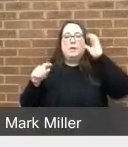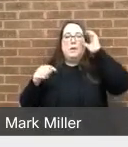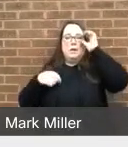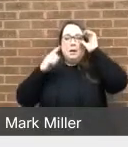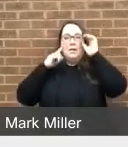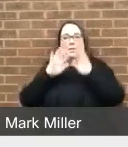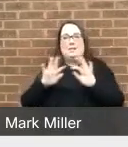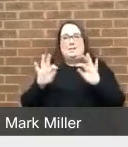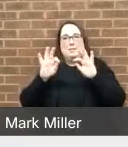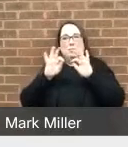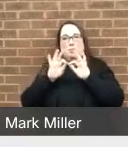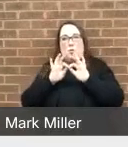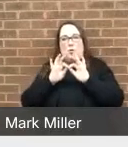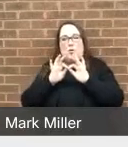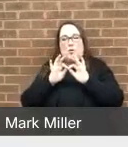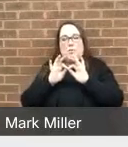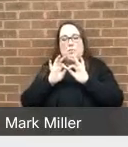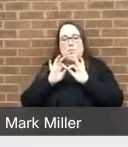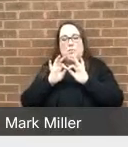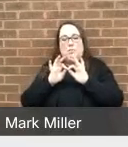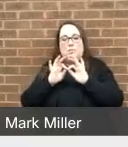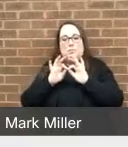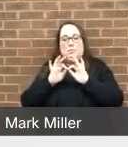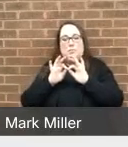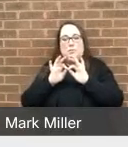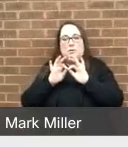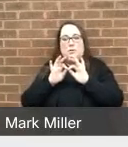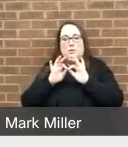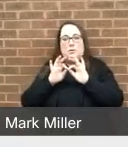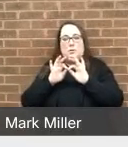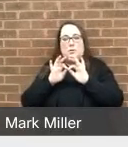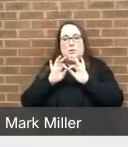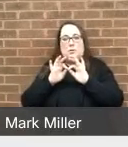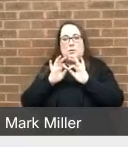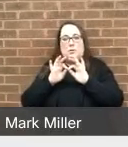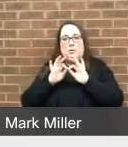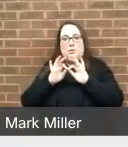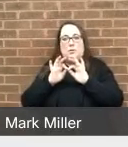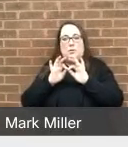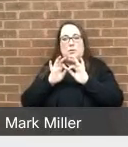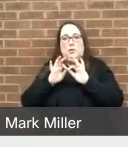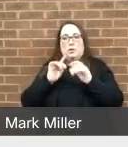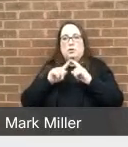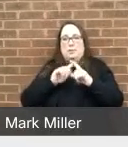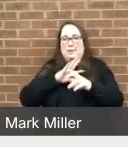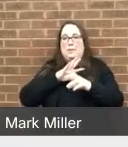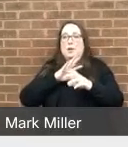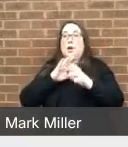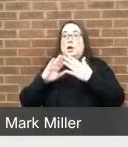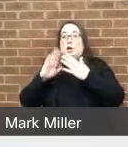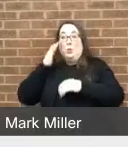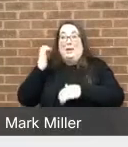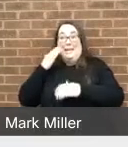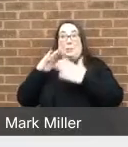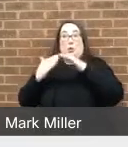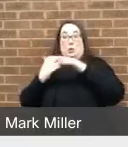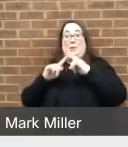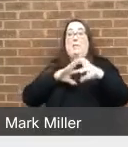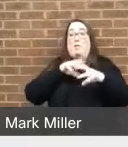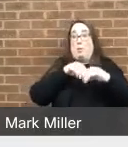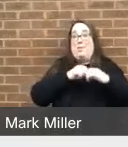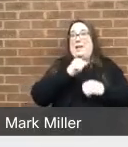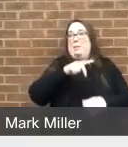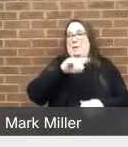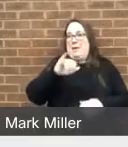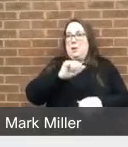your county actually to launch a working group, and then maybe Asian American